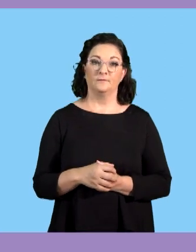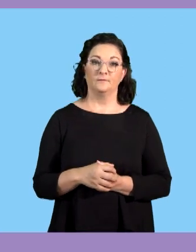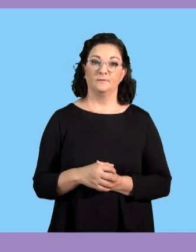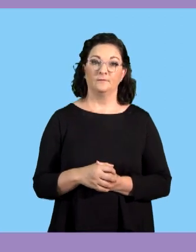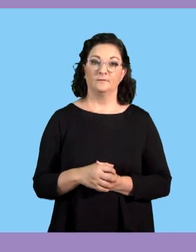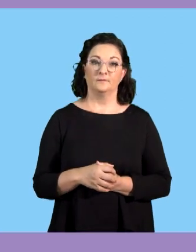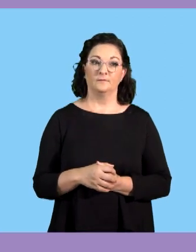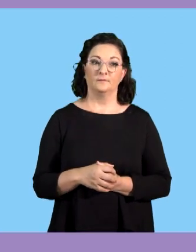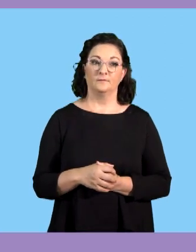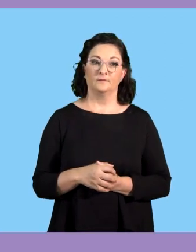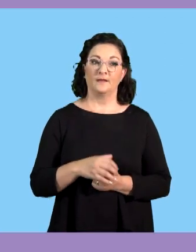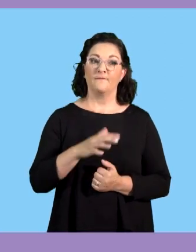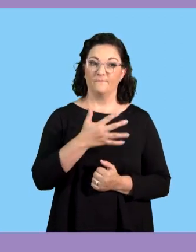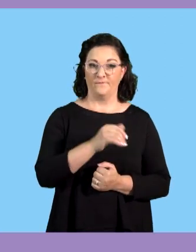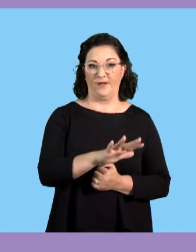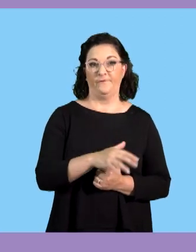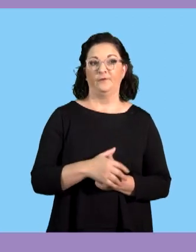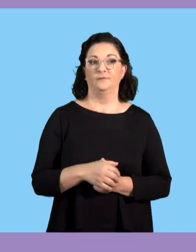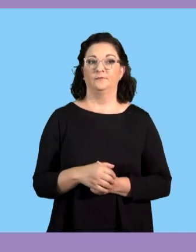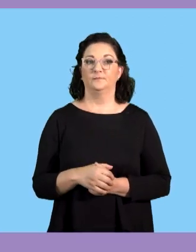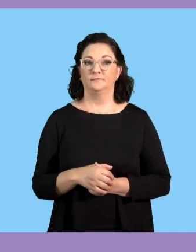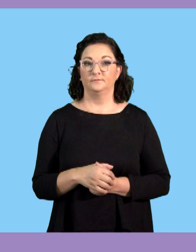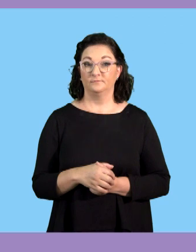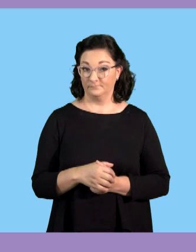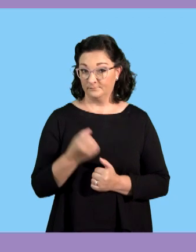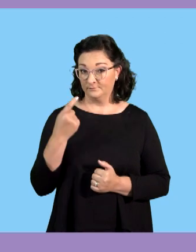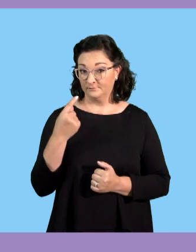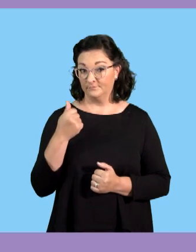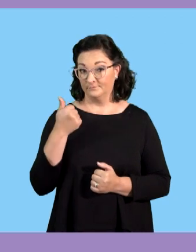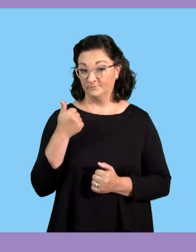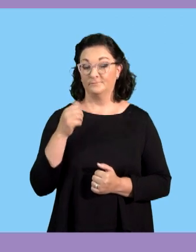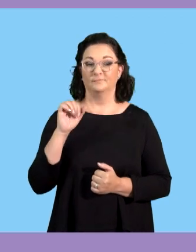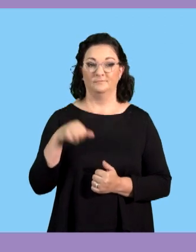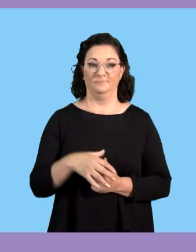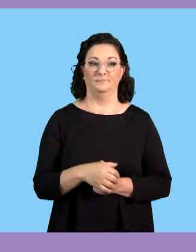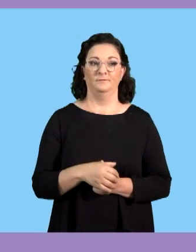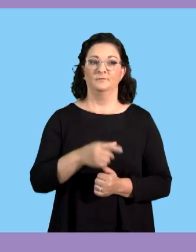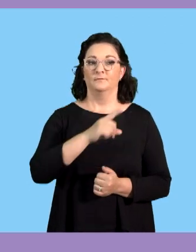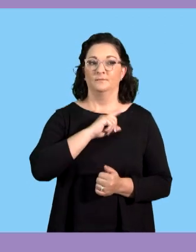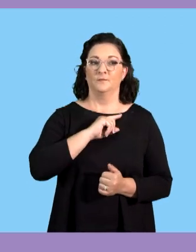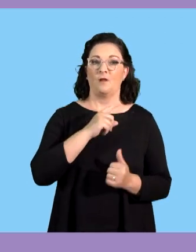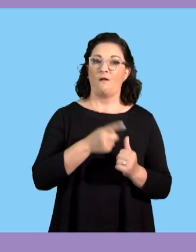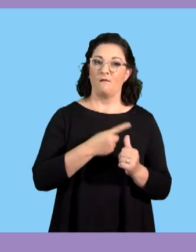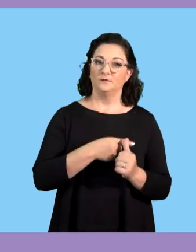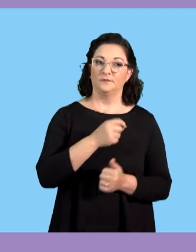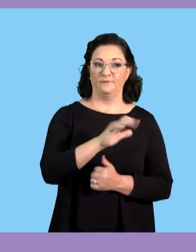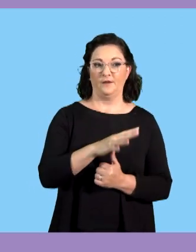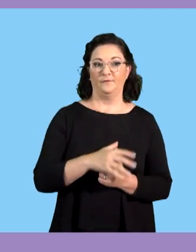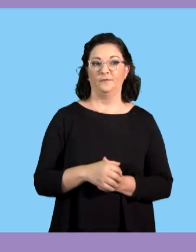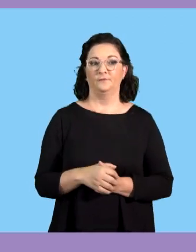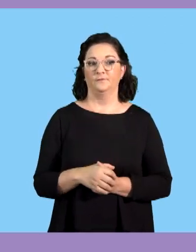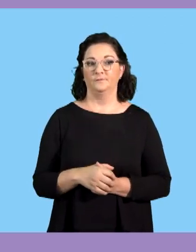9 is going to give you a 5. Does it make sense? Yes. So your answer is a